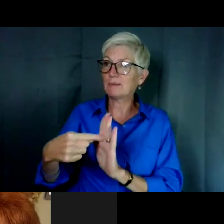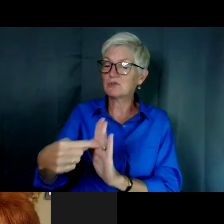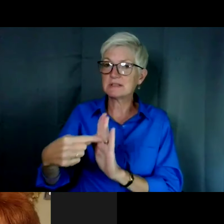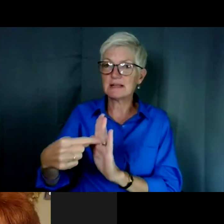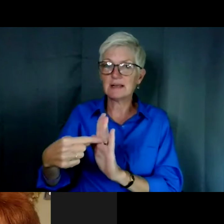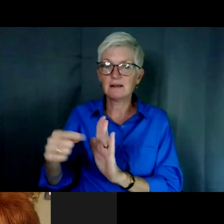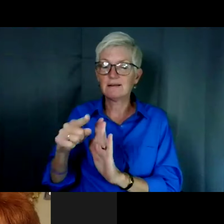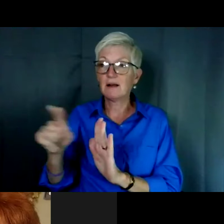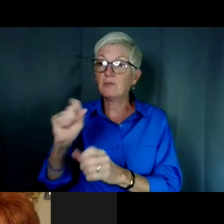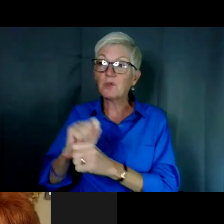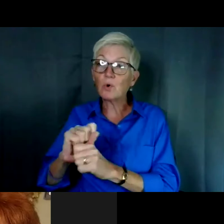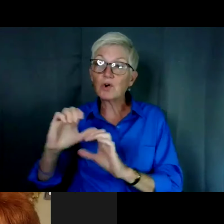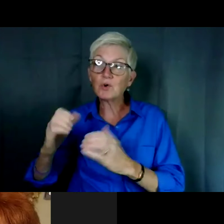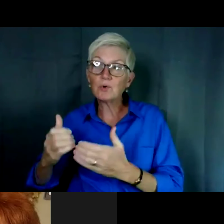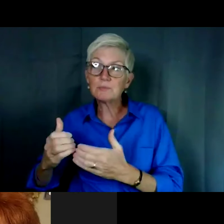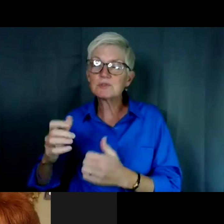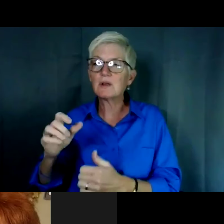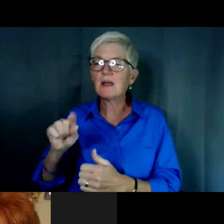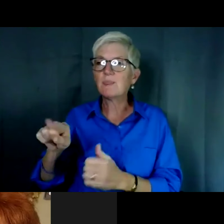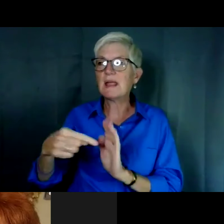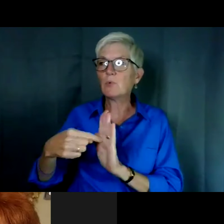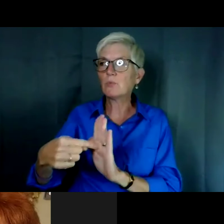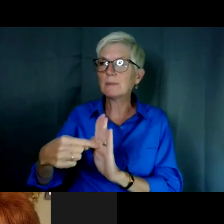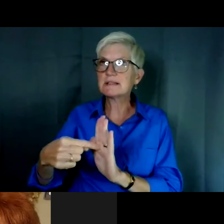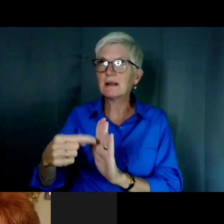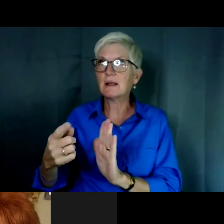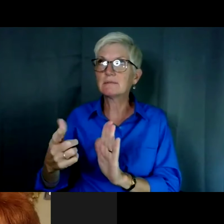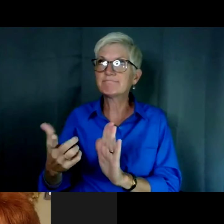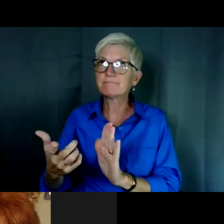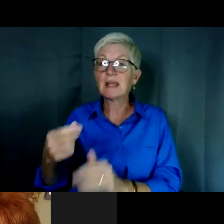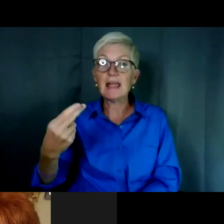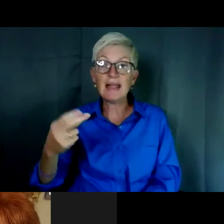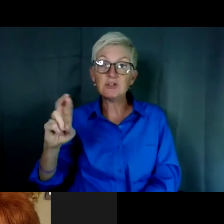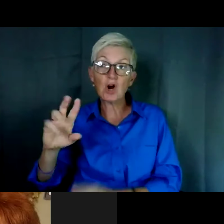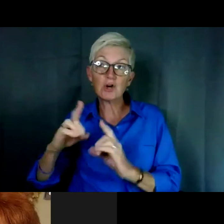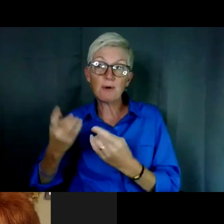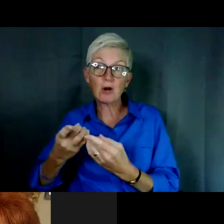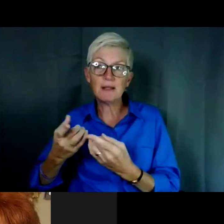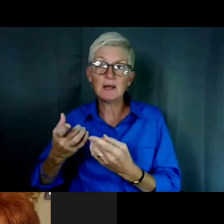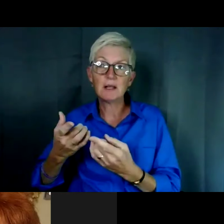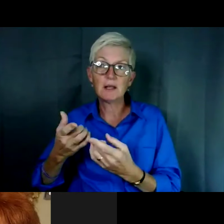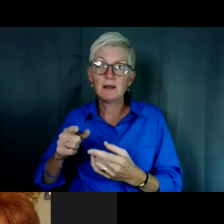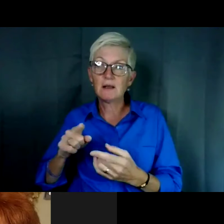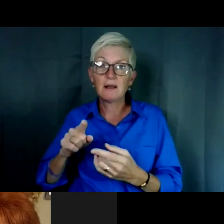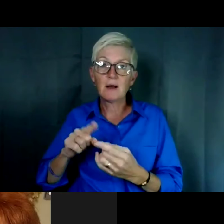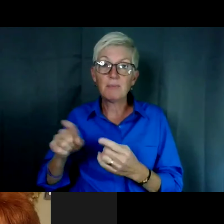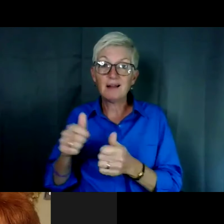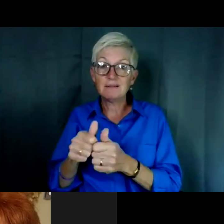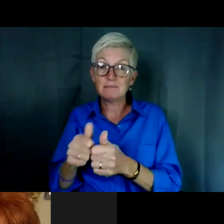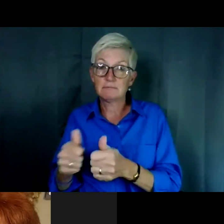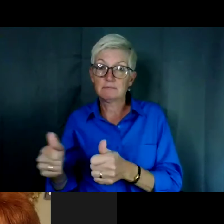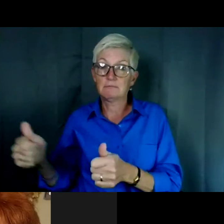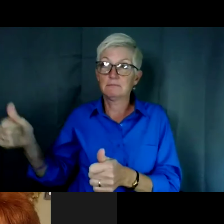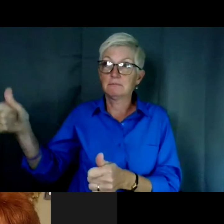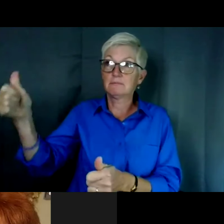you know, the work groups or sometimes HR departments, but their corporate leaders